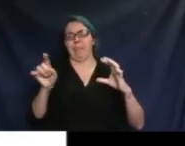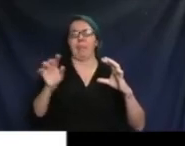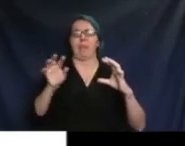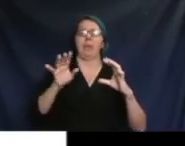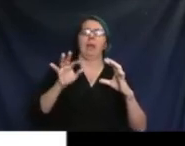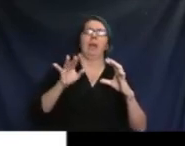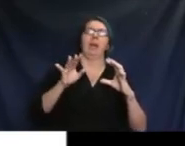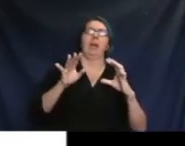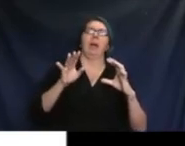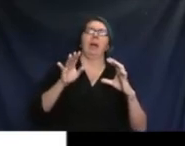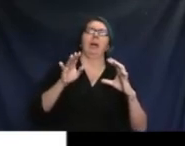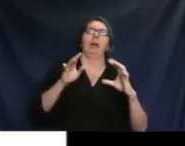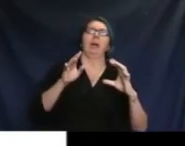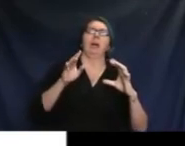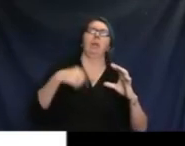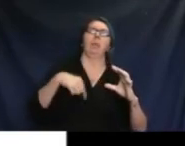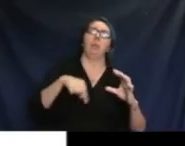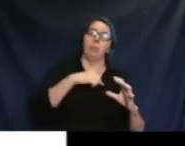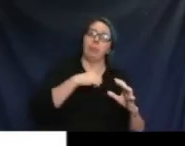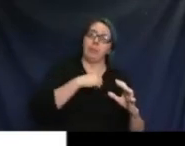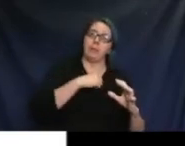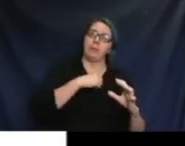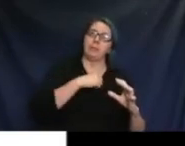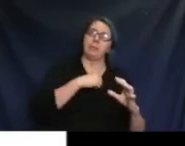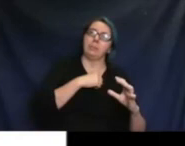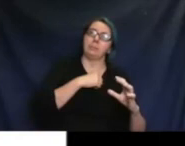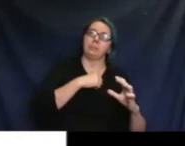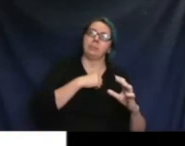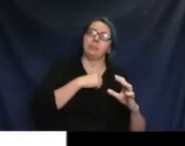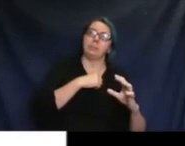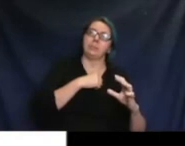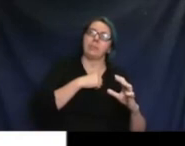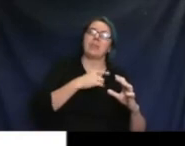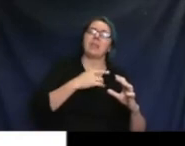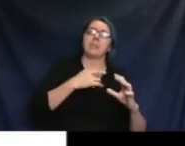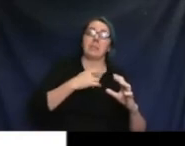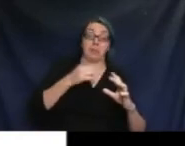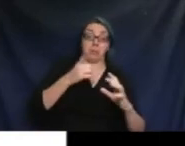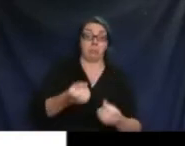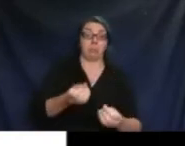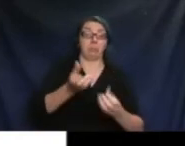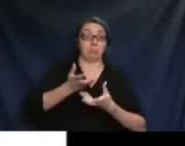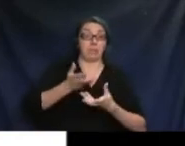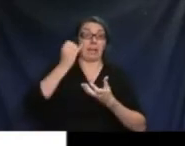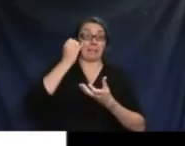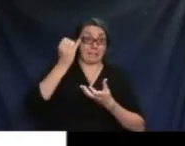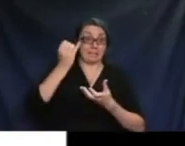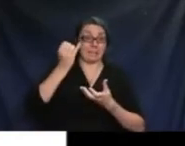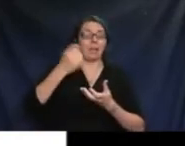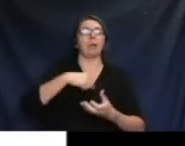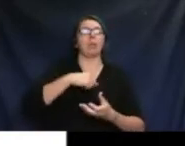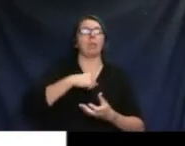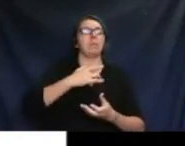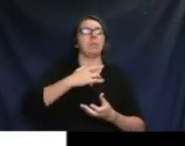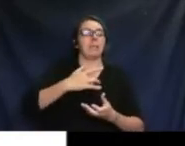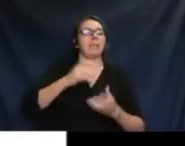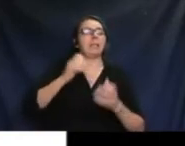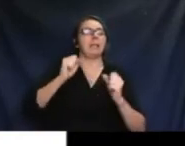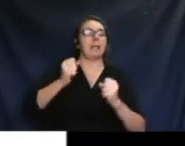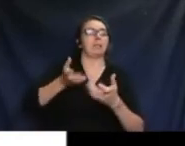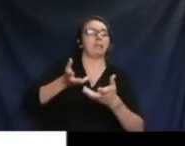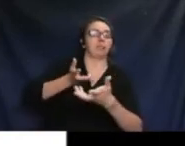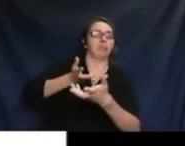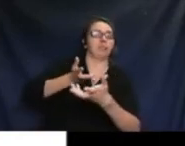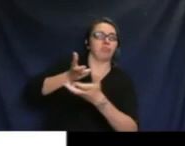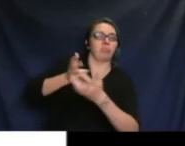we often can negotiate that as part of the relationship. So the provision of providing access to electrical